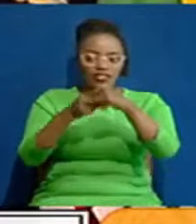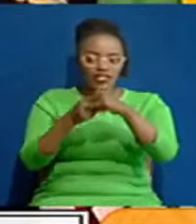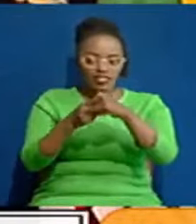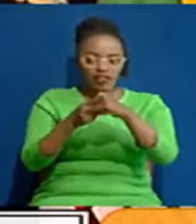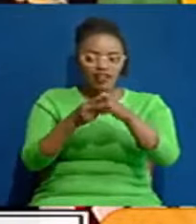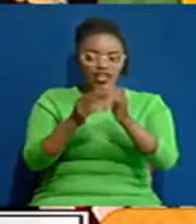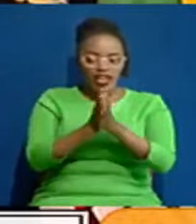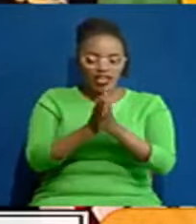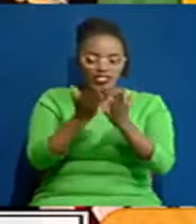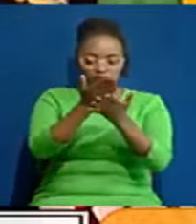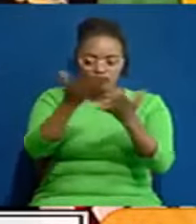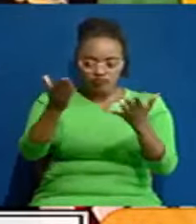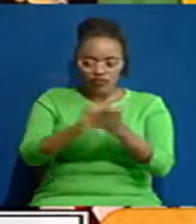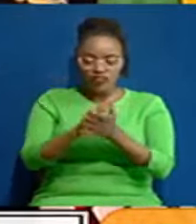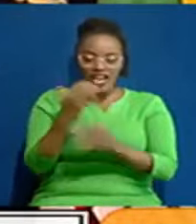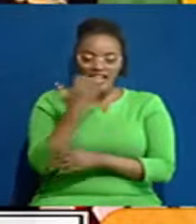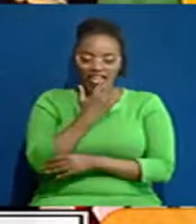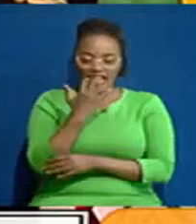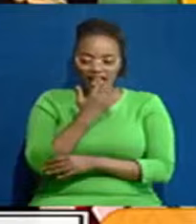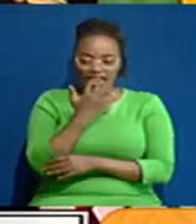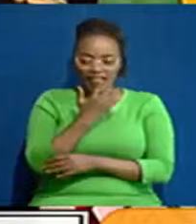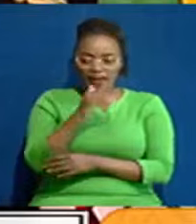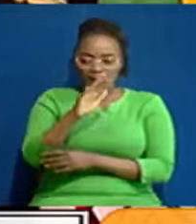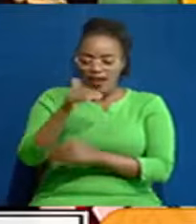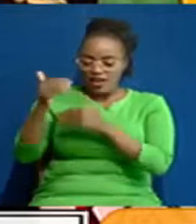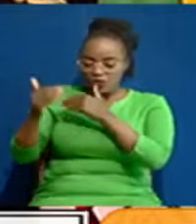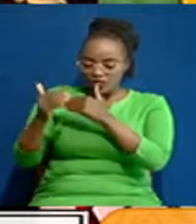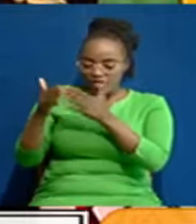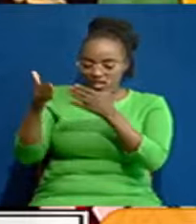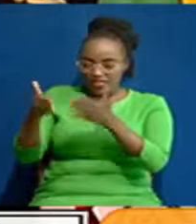February 2017, and he was truly regarded Gachagua was by his bedside.